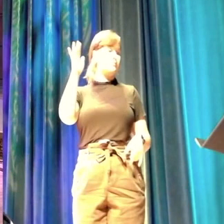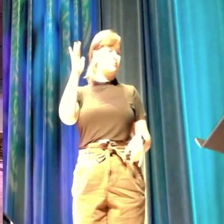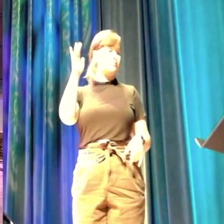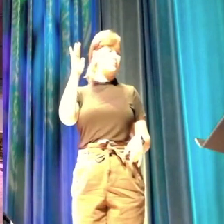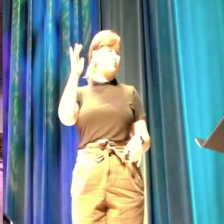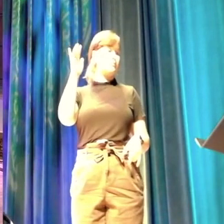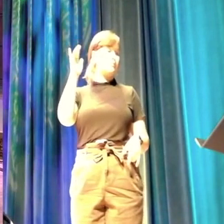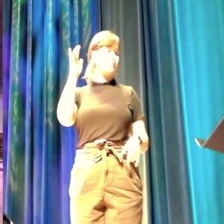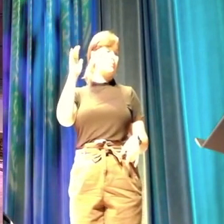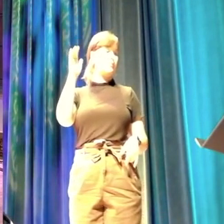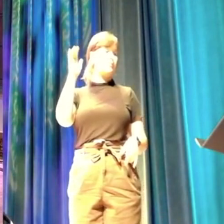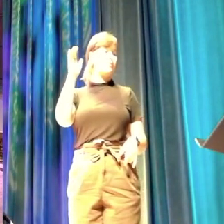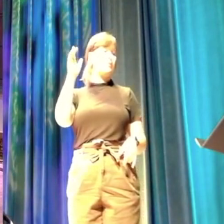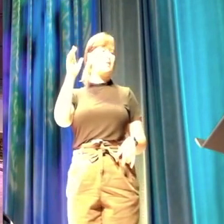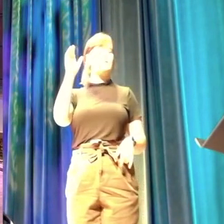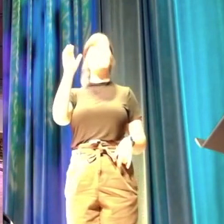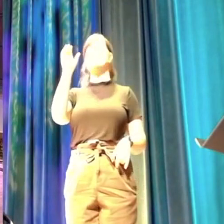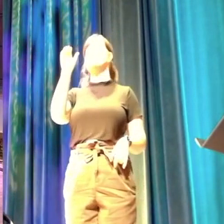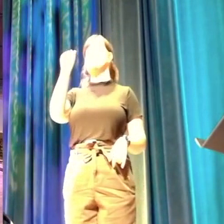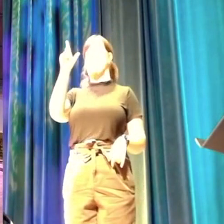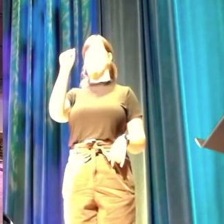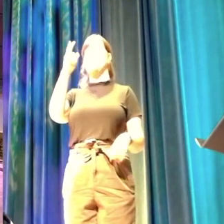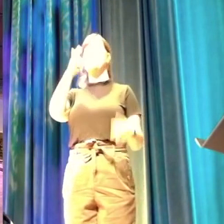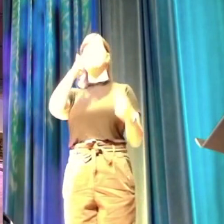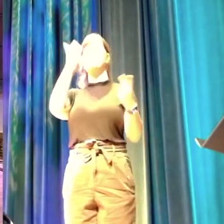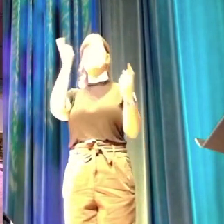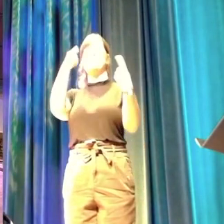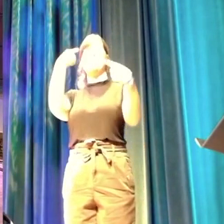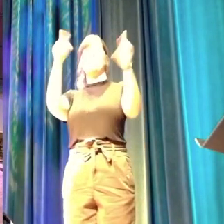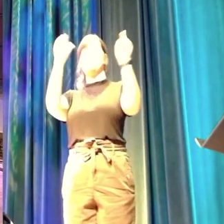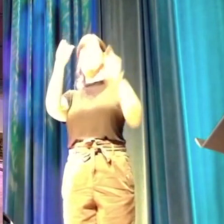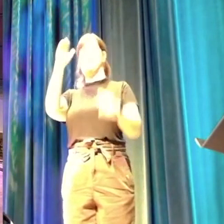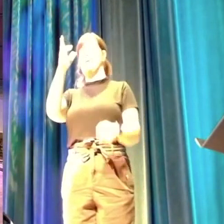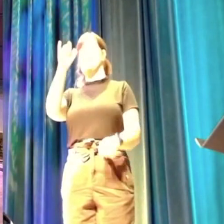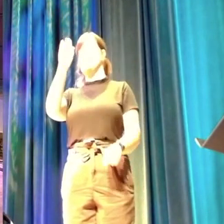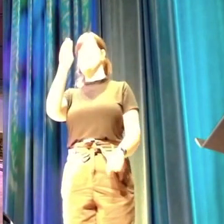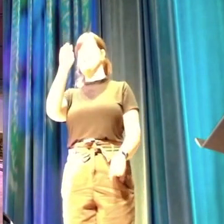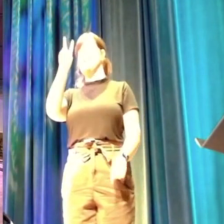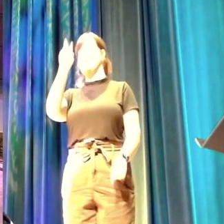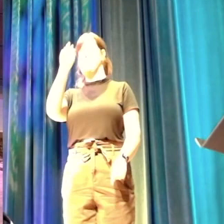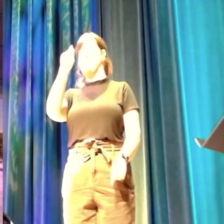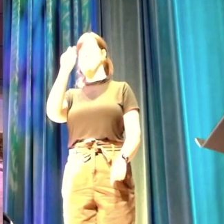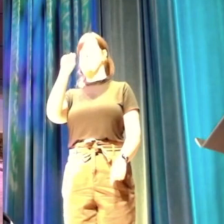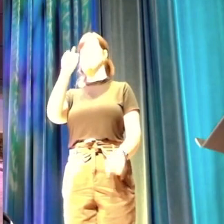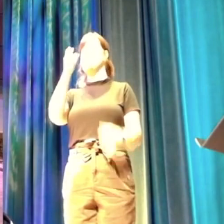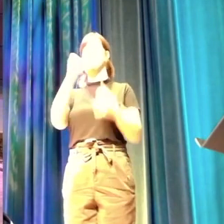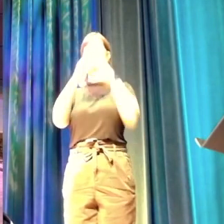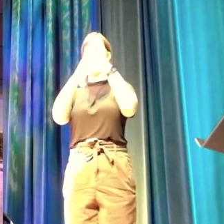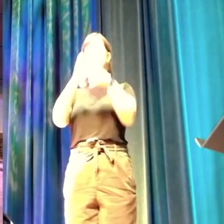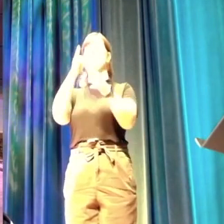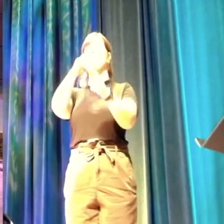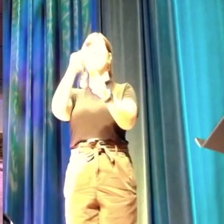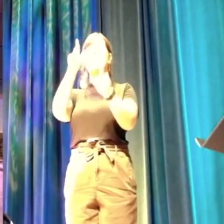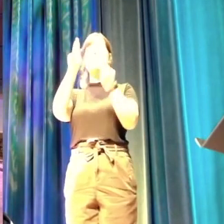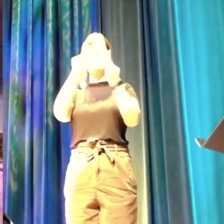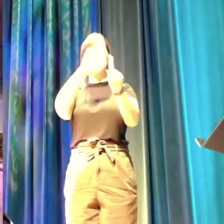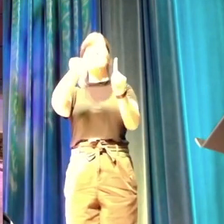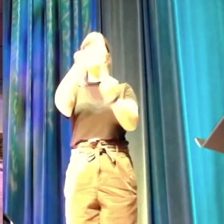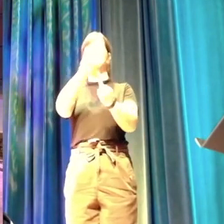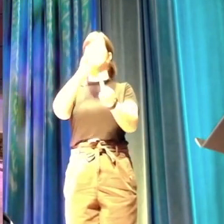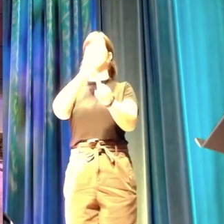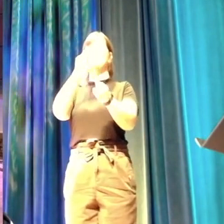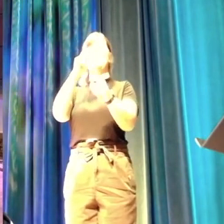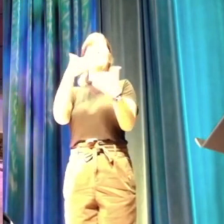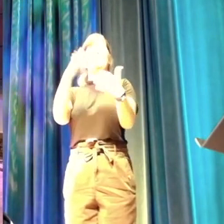award, Alabama Vision Achievement Award. It's for those professionals who have really shaped our